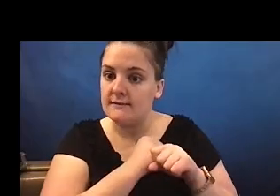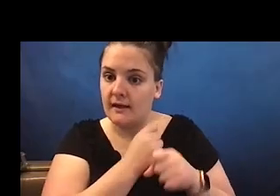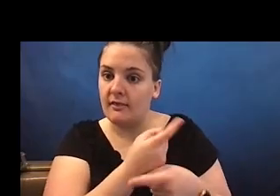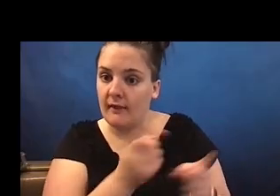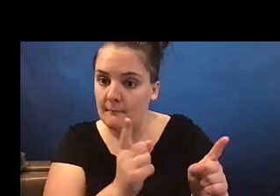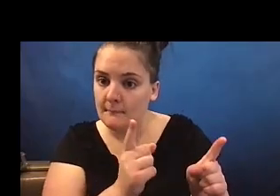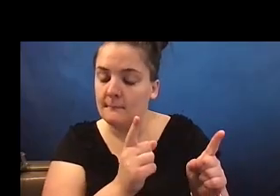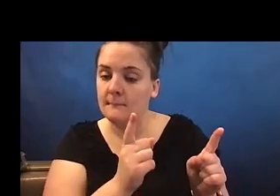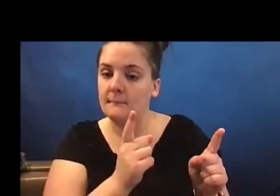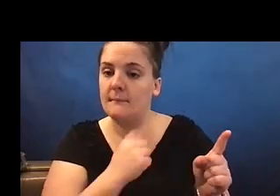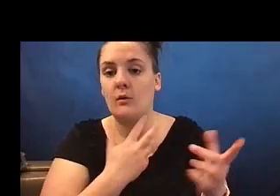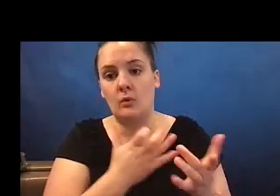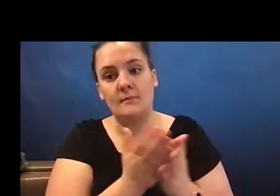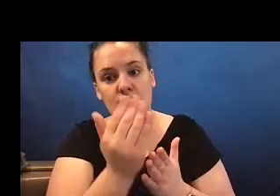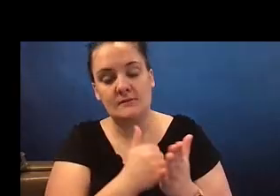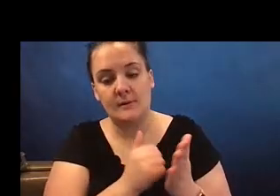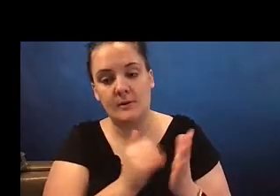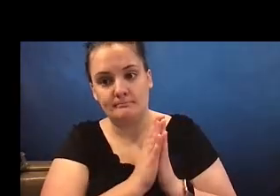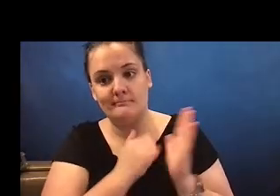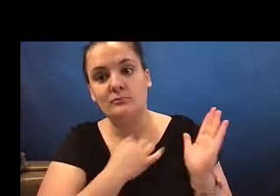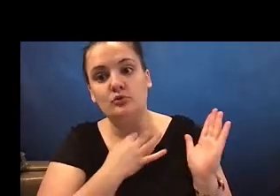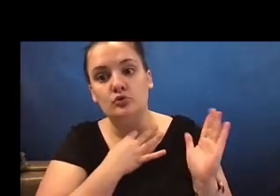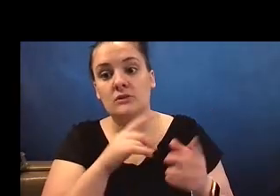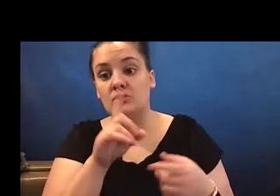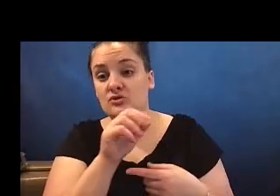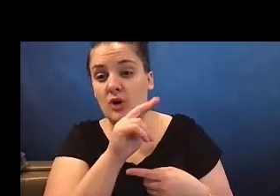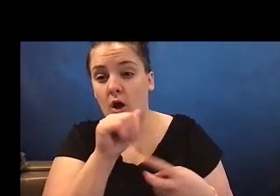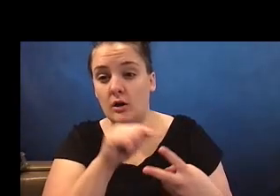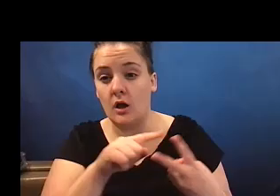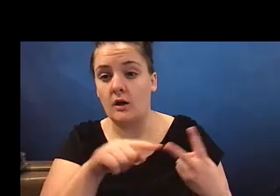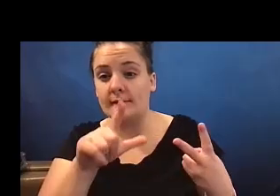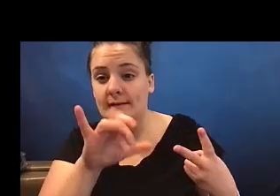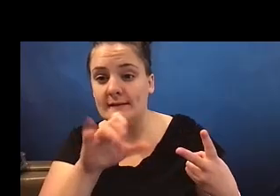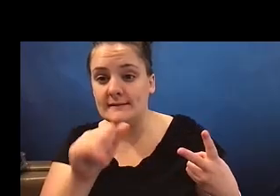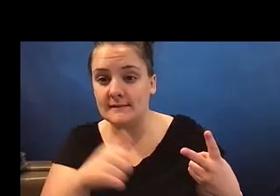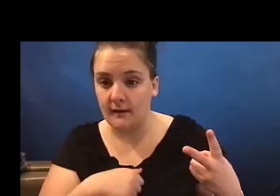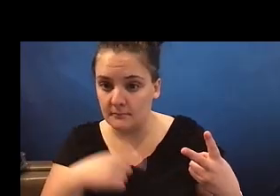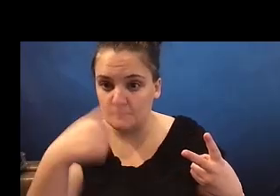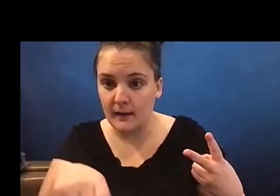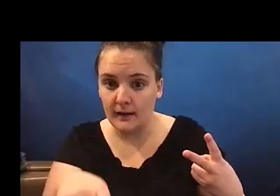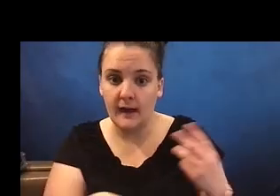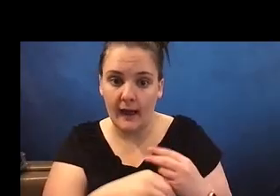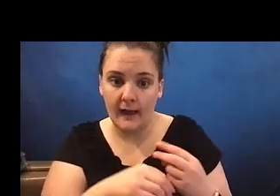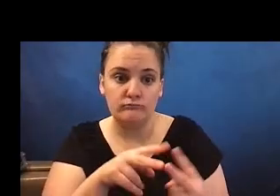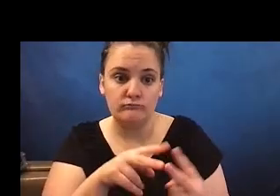want to be transparent. Donna, anything to add? And Dr. Lisa, you're welcome to add if you like.